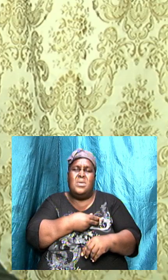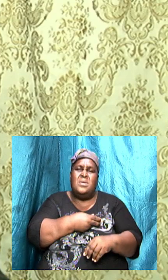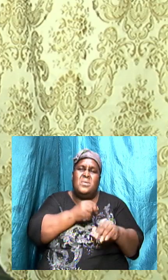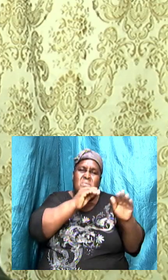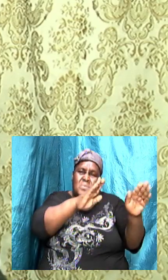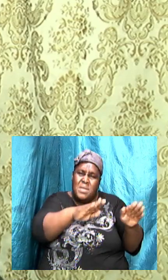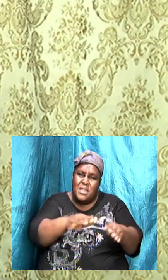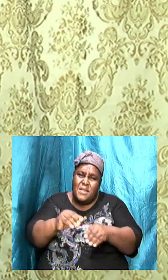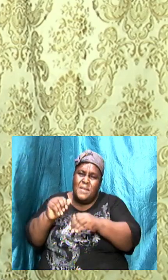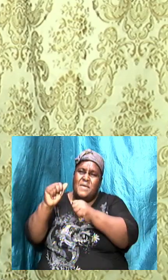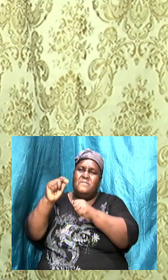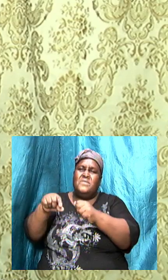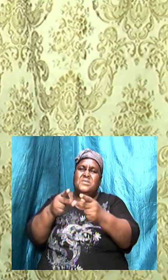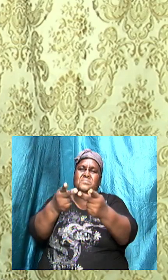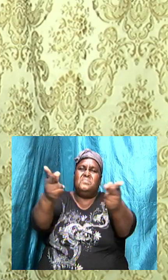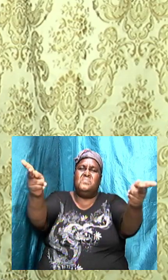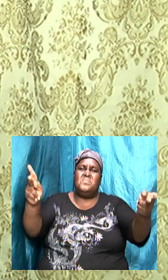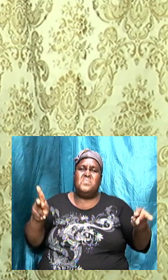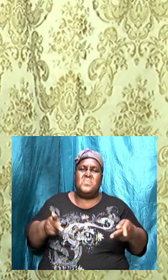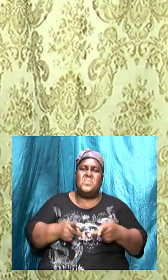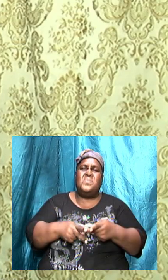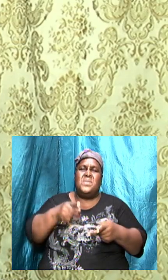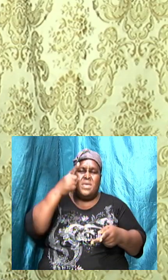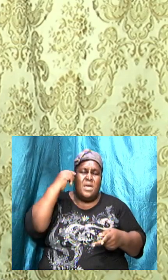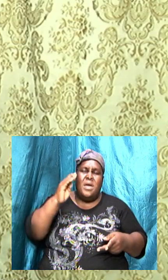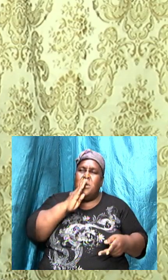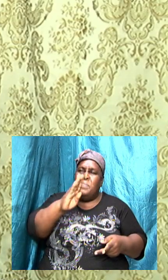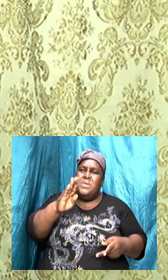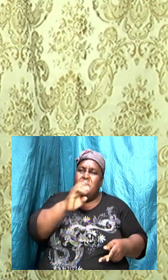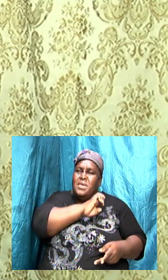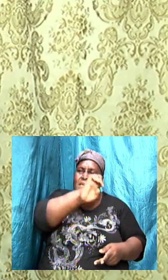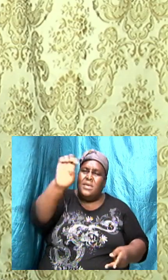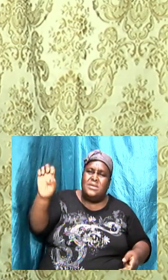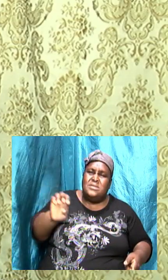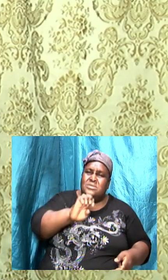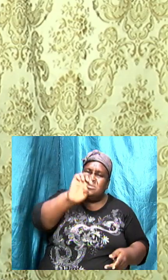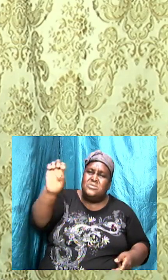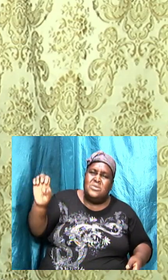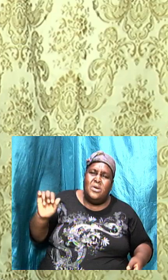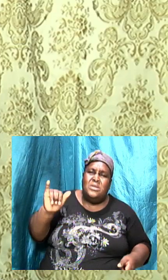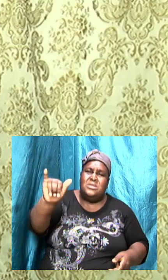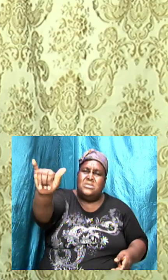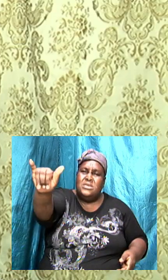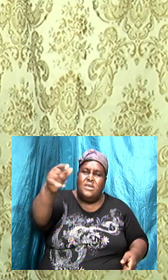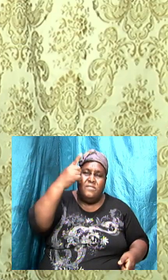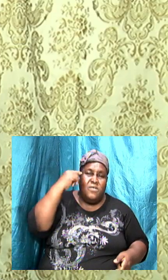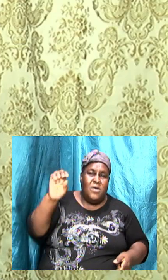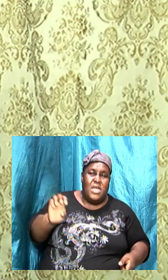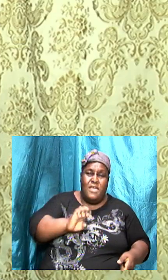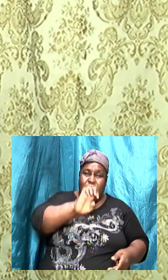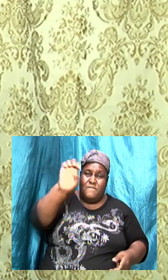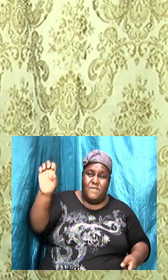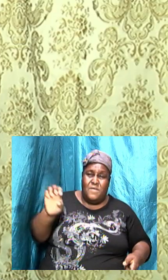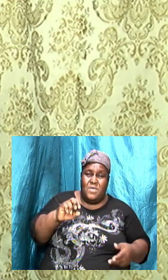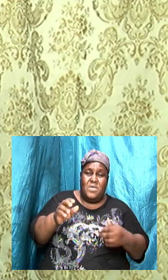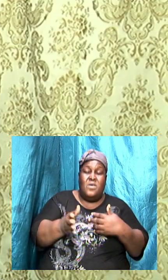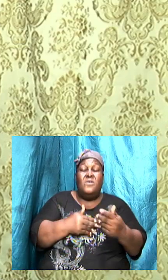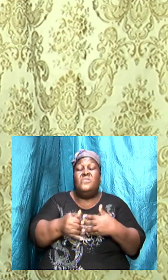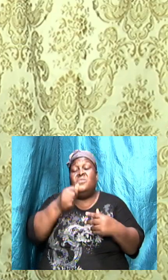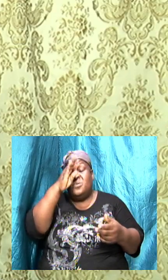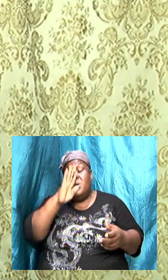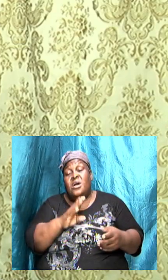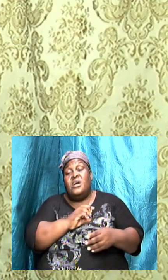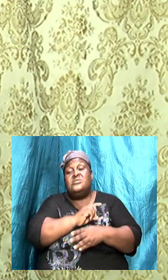left this place, it is going to be eternity, forever and forever. Although God did that for